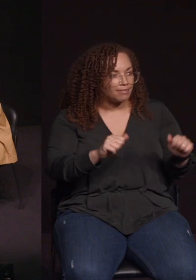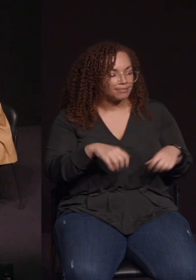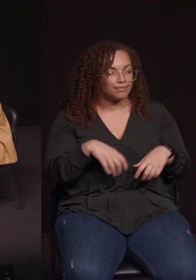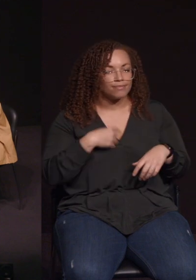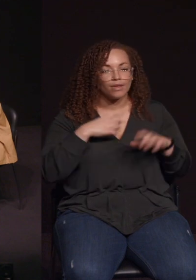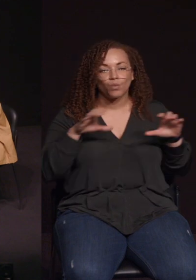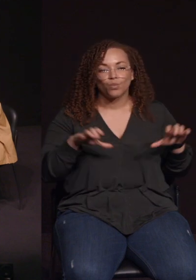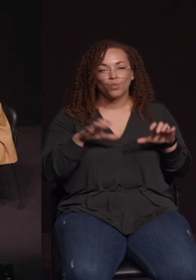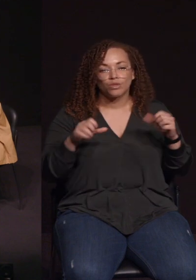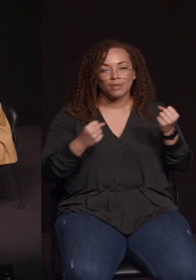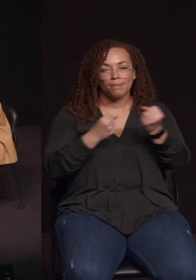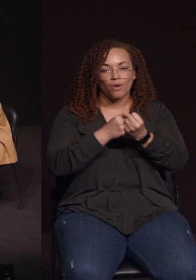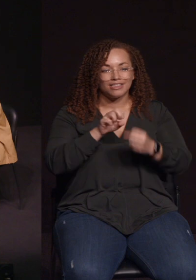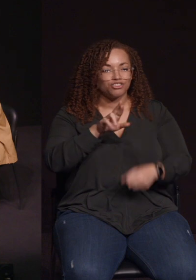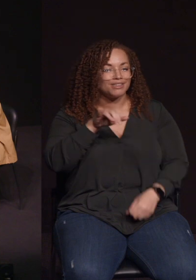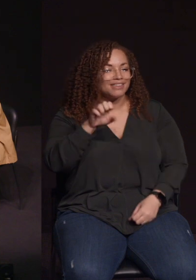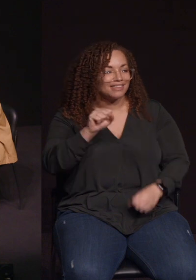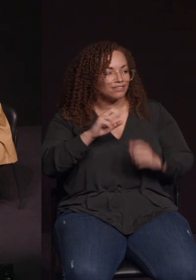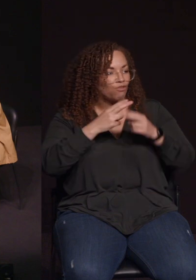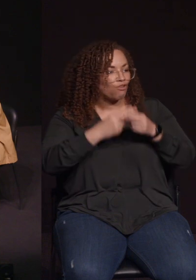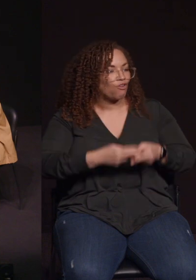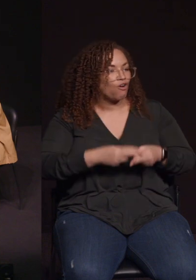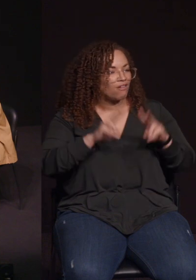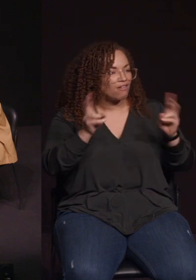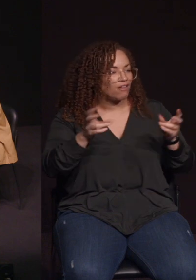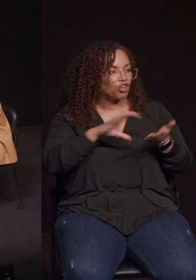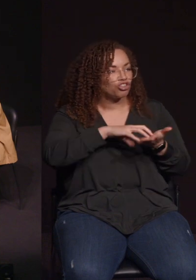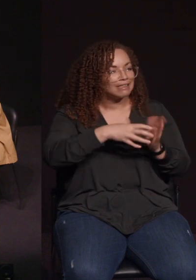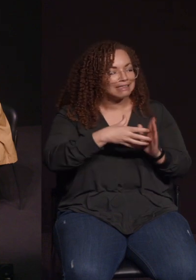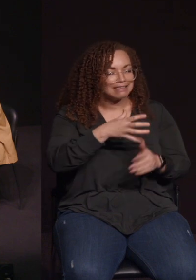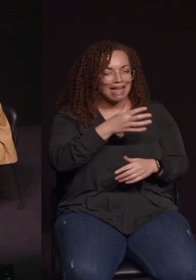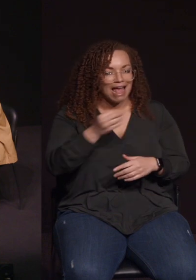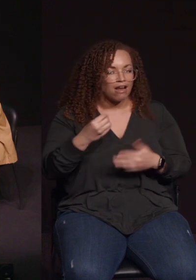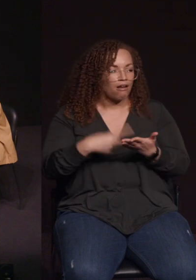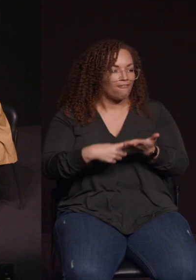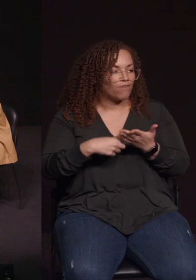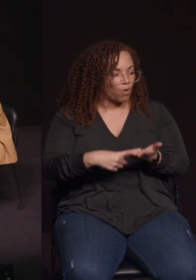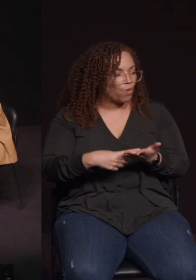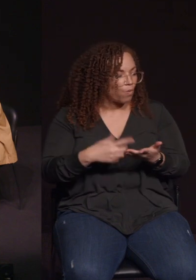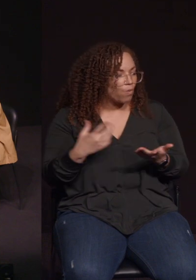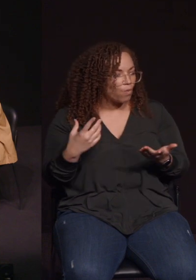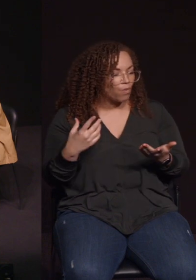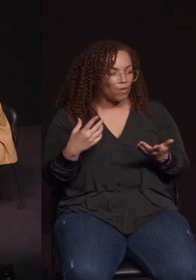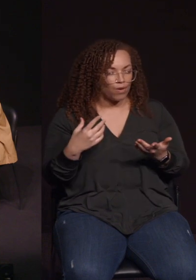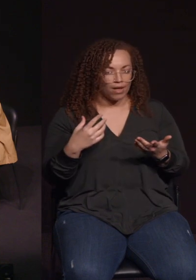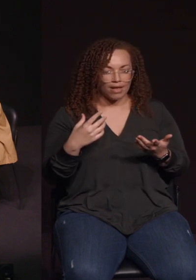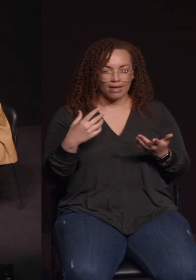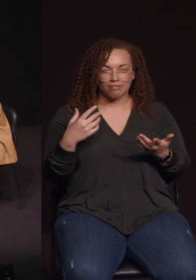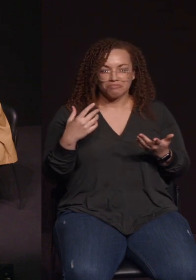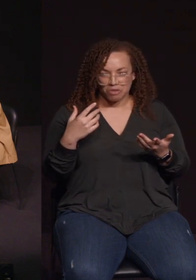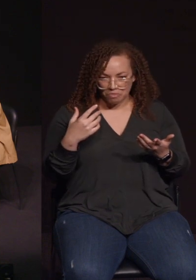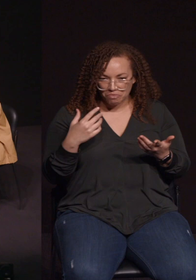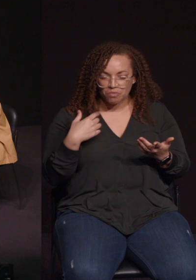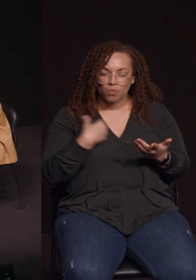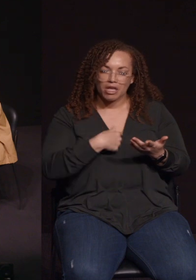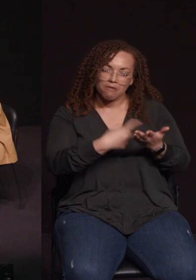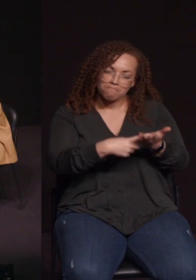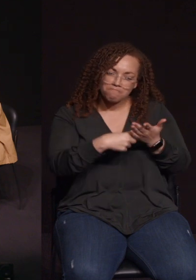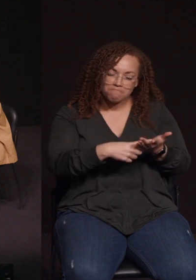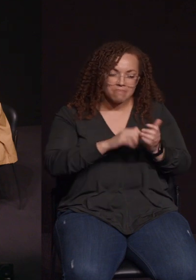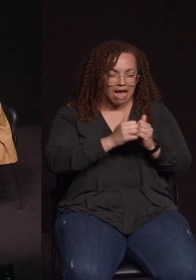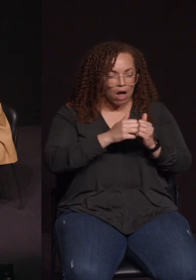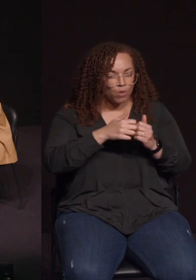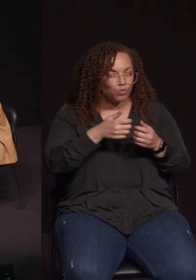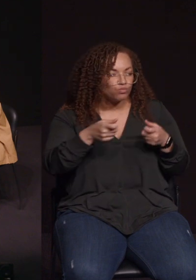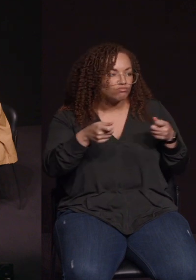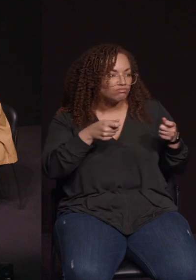called Cookies and Convo, and I've took every class there is on how to deal with grief. And I put an agenda